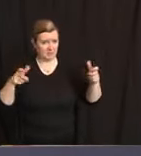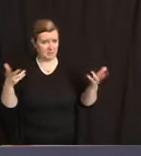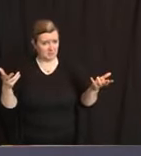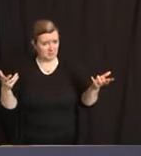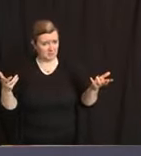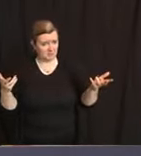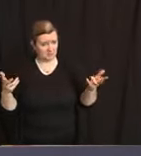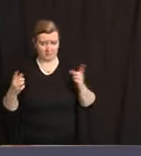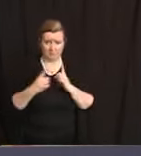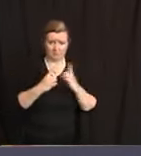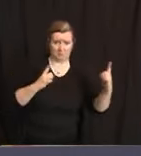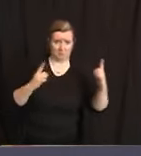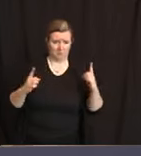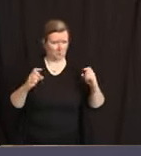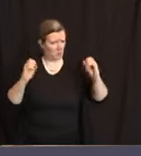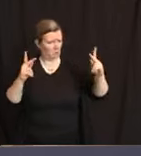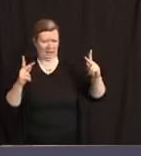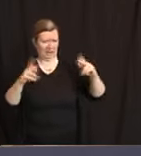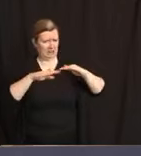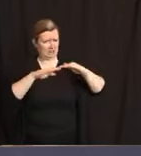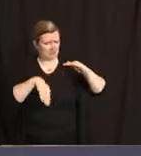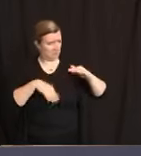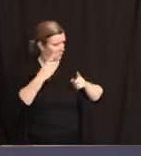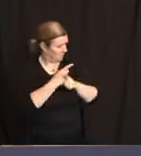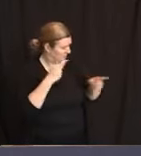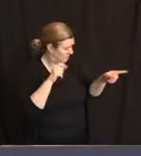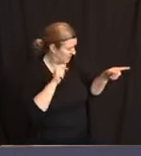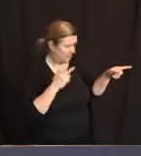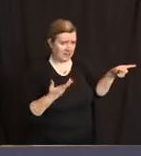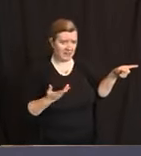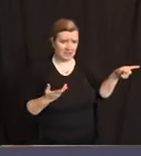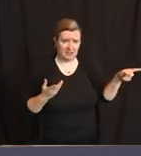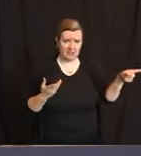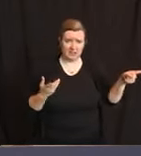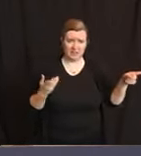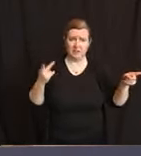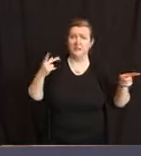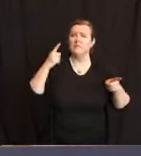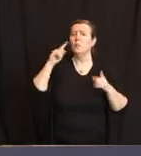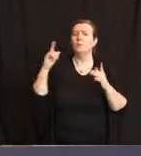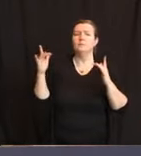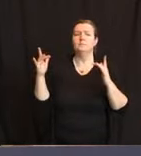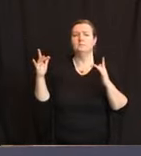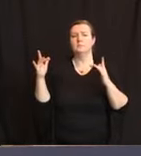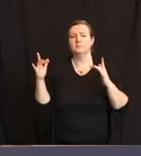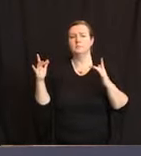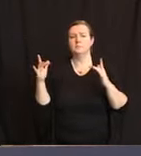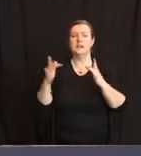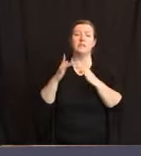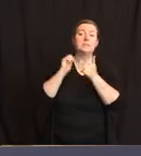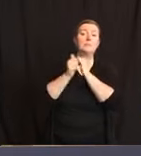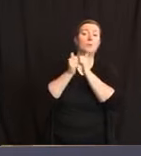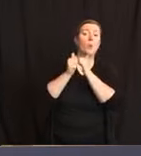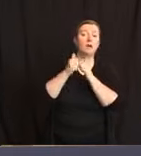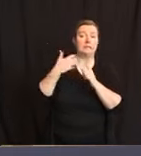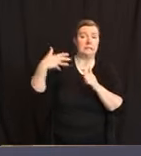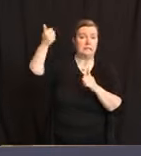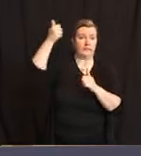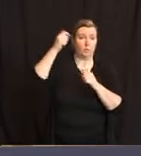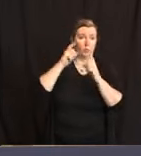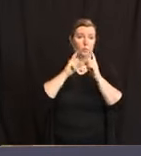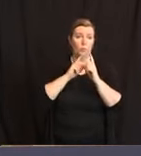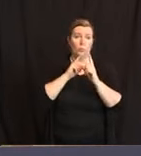is okay? Is that not correct? With respect to contact sports, Executive Order 133 gave municipalities and counties